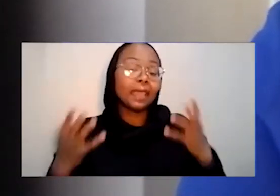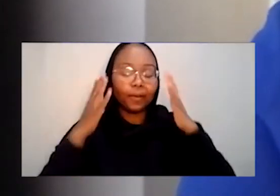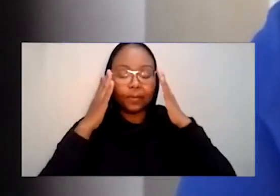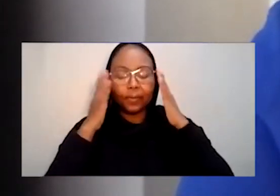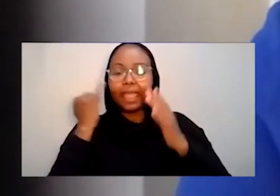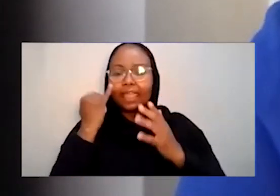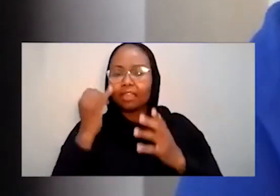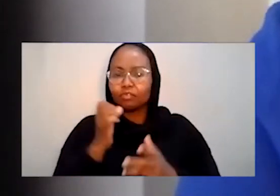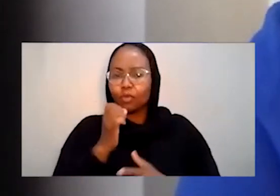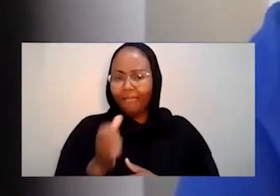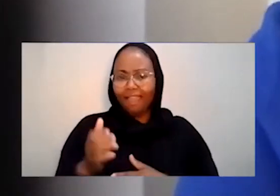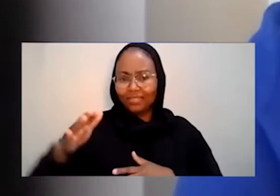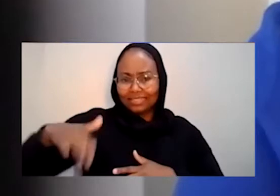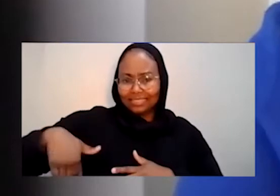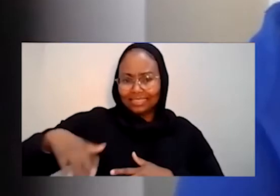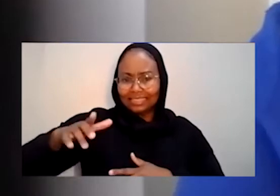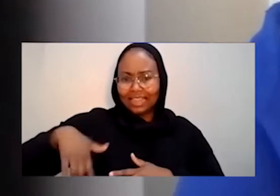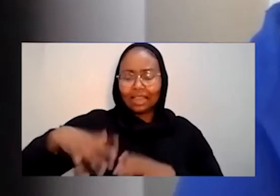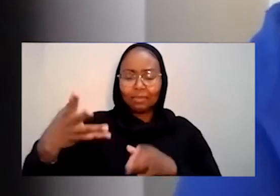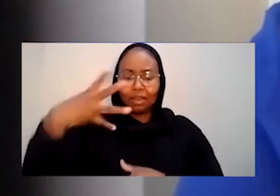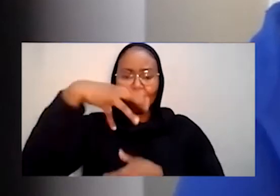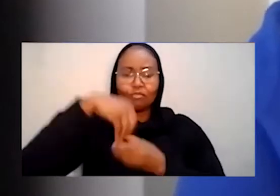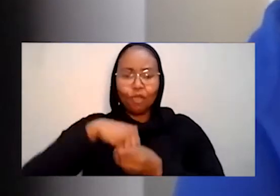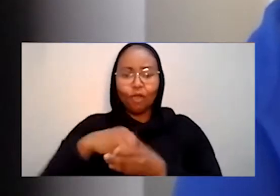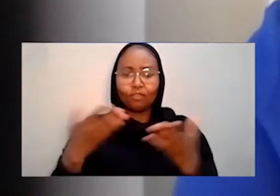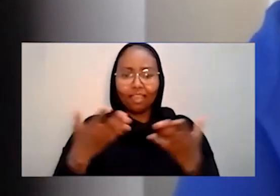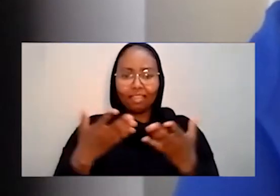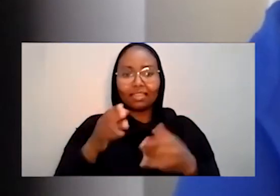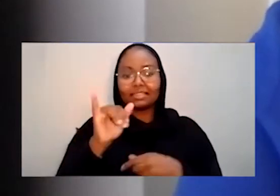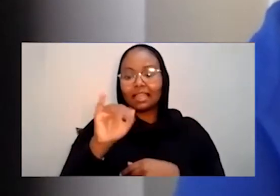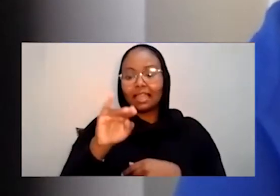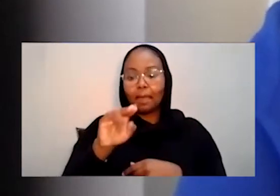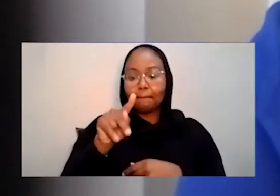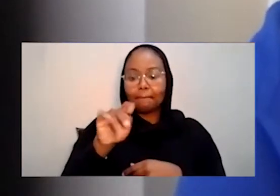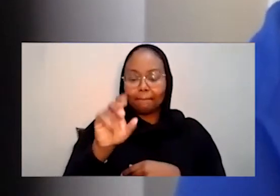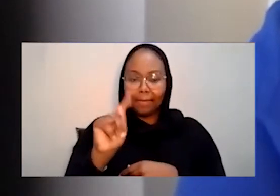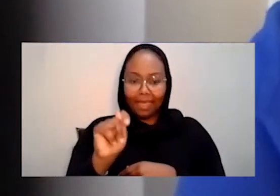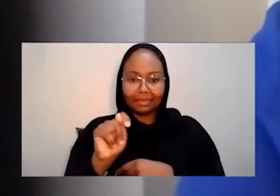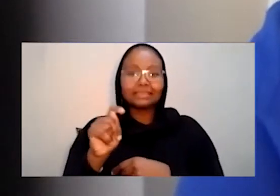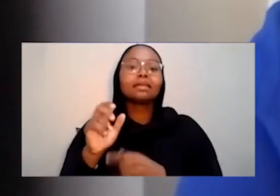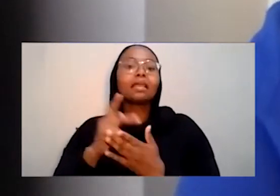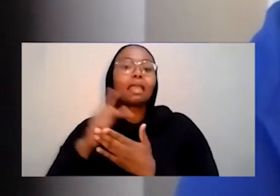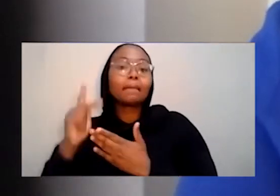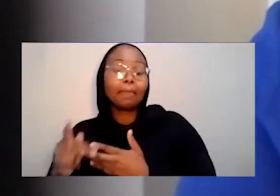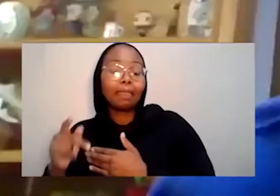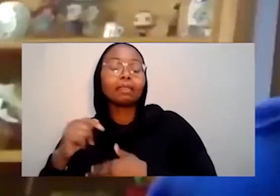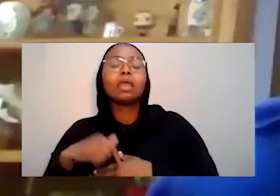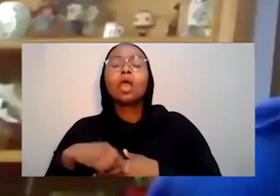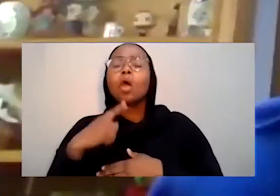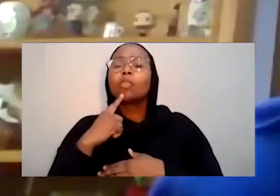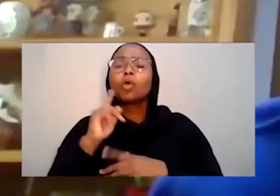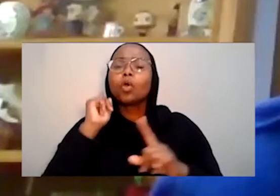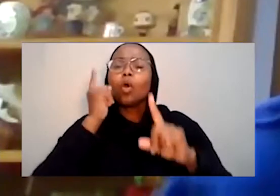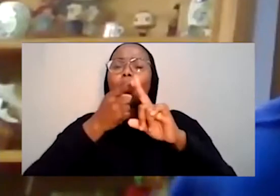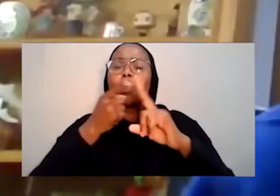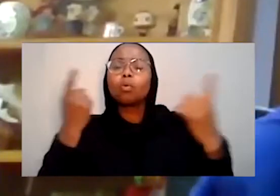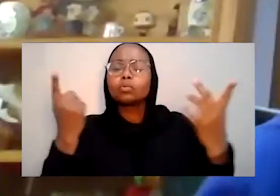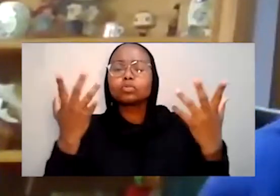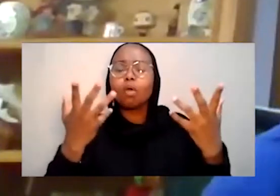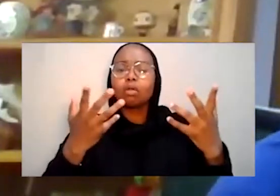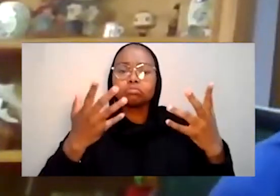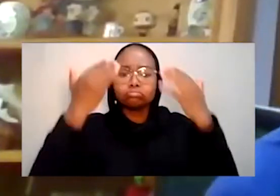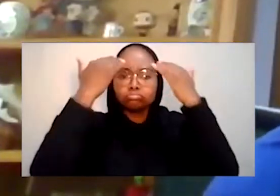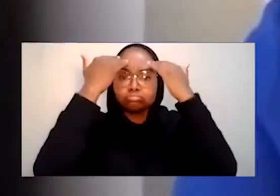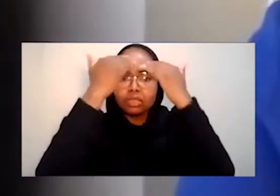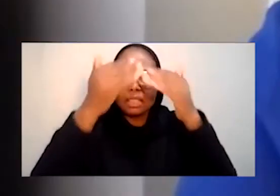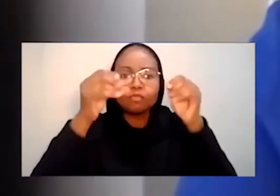not yet been a part of the Impact Campaign, I'd like to invite you to join us. The goal is to raise awareness, shift